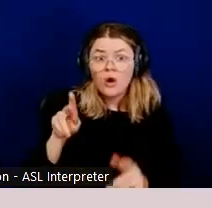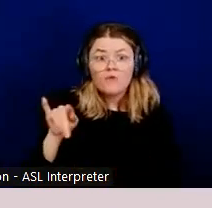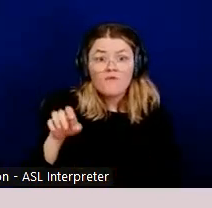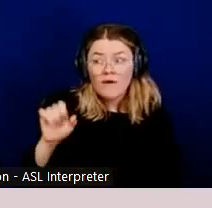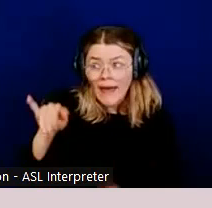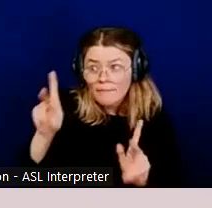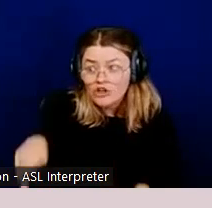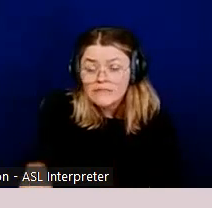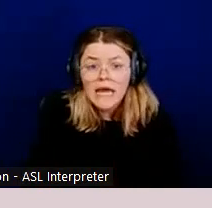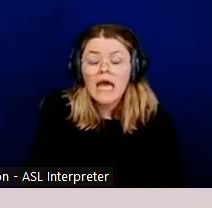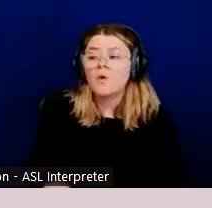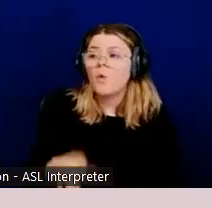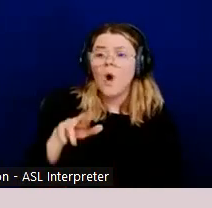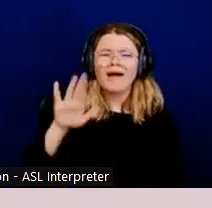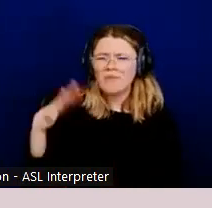happened?